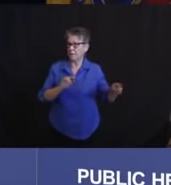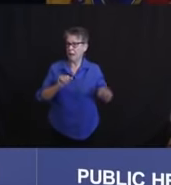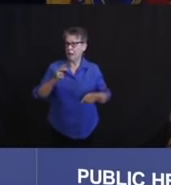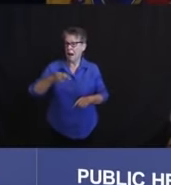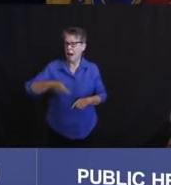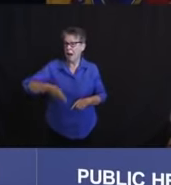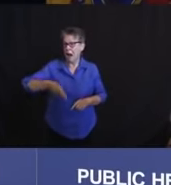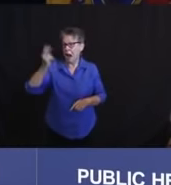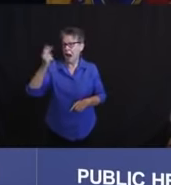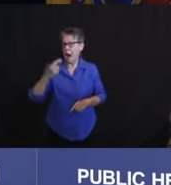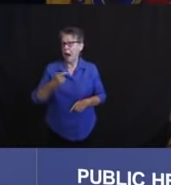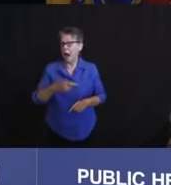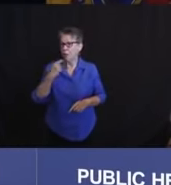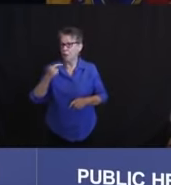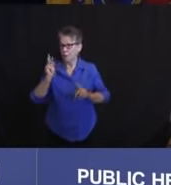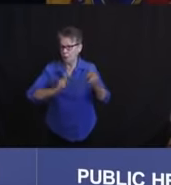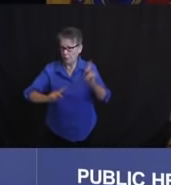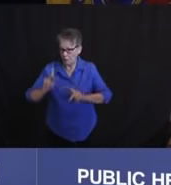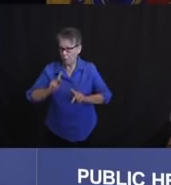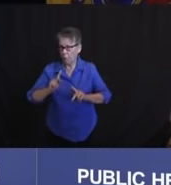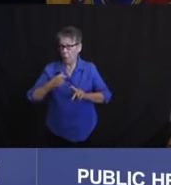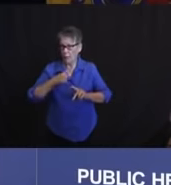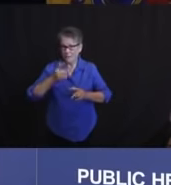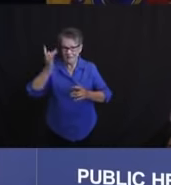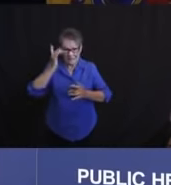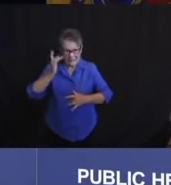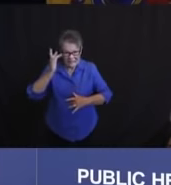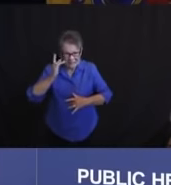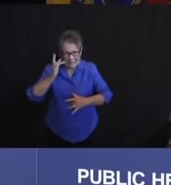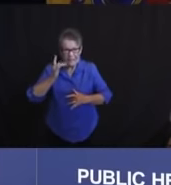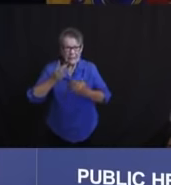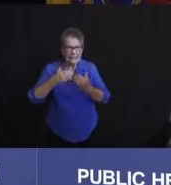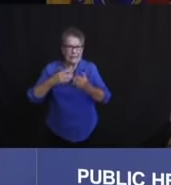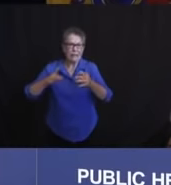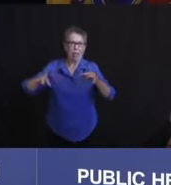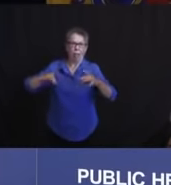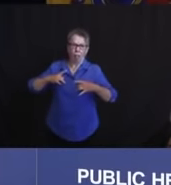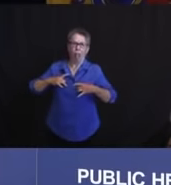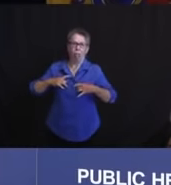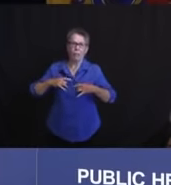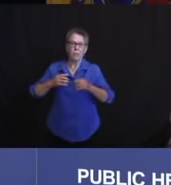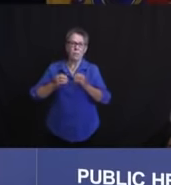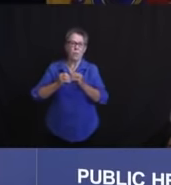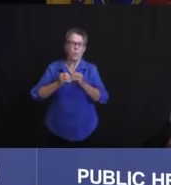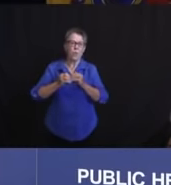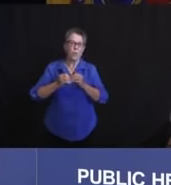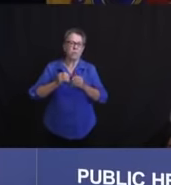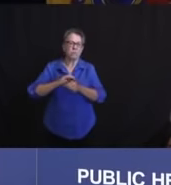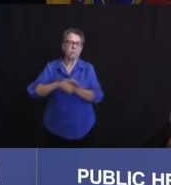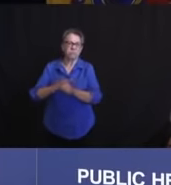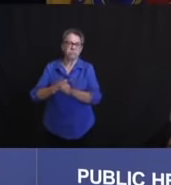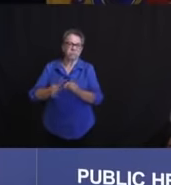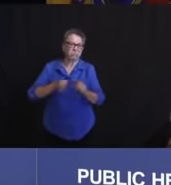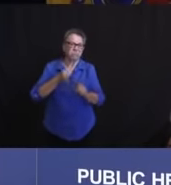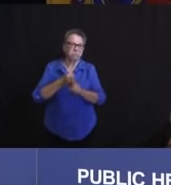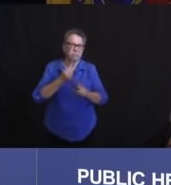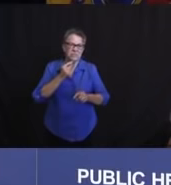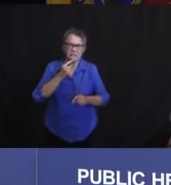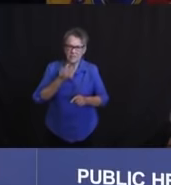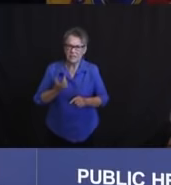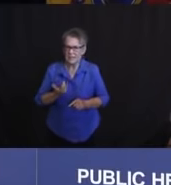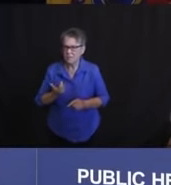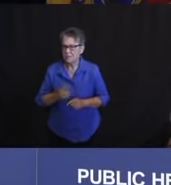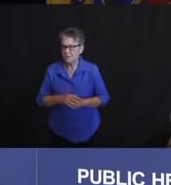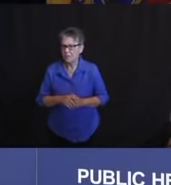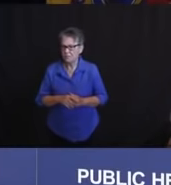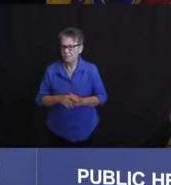severe complications. But again, we do know that those severe complications and death have been ascribed to younger individuals.